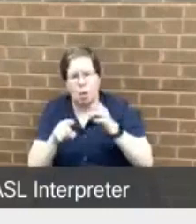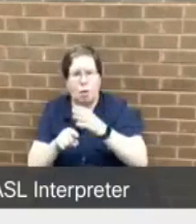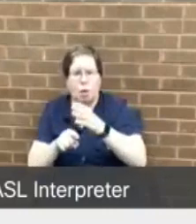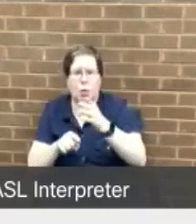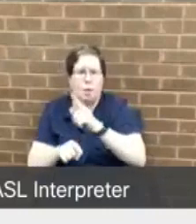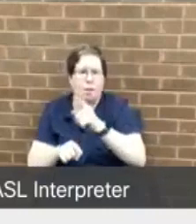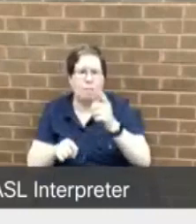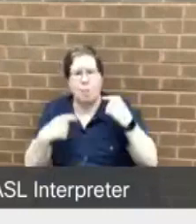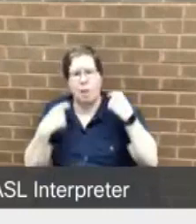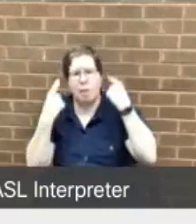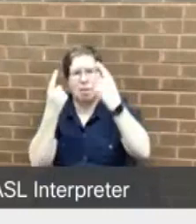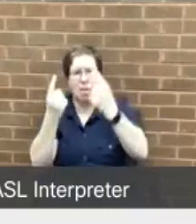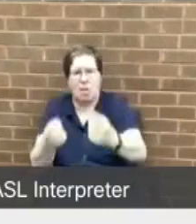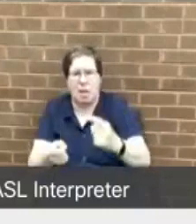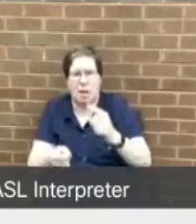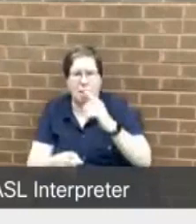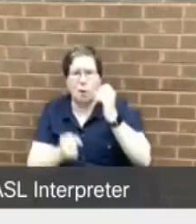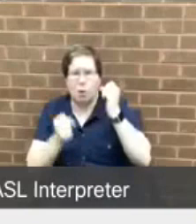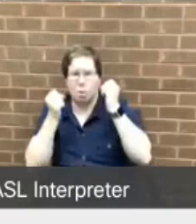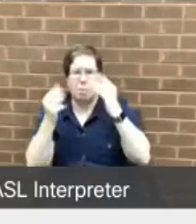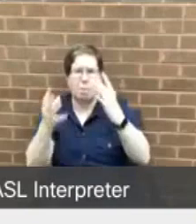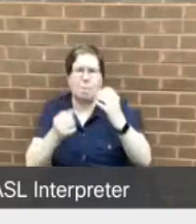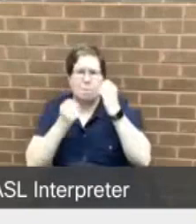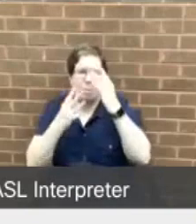been there in some cases for centuries.